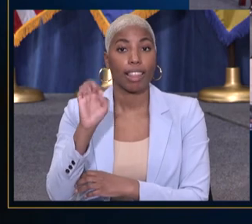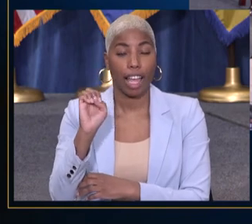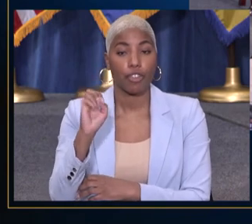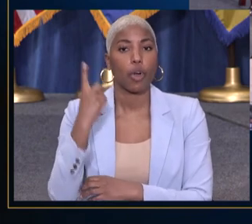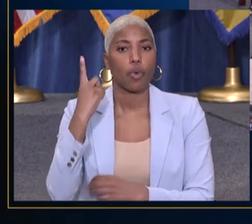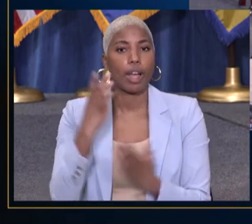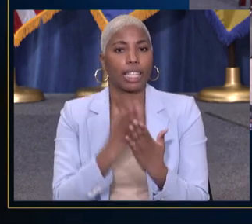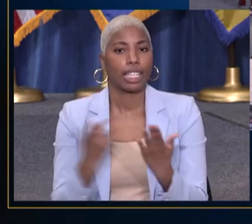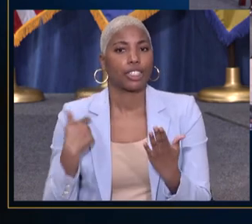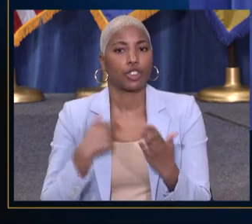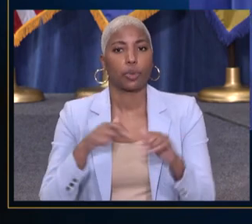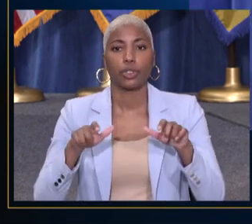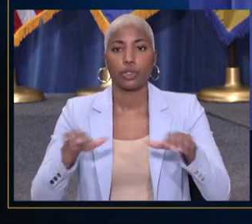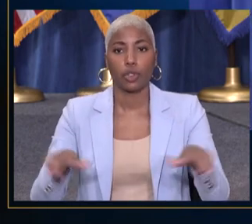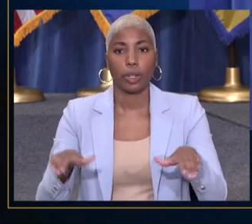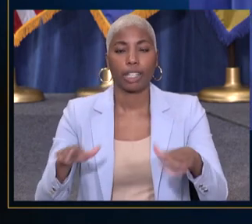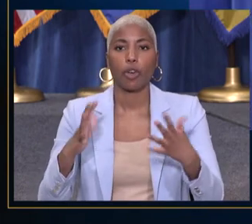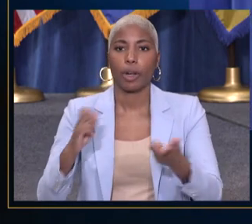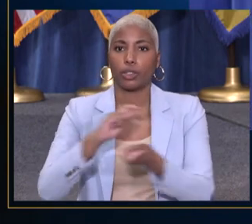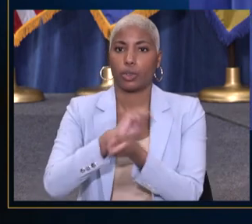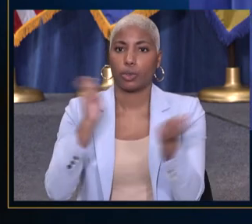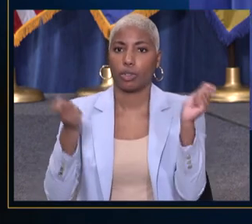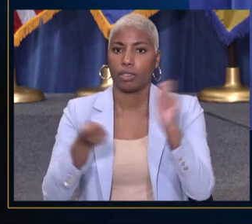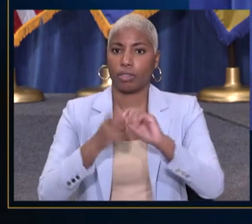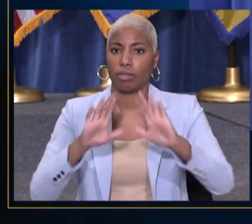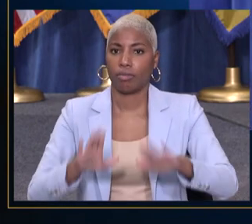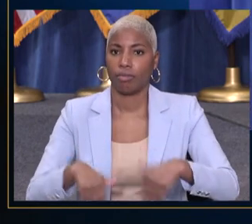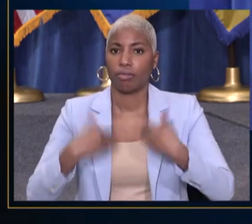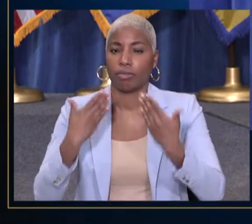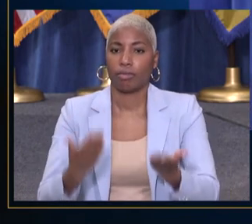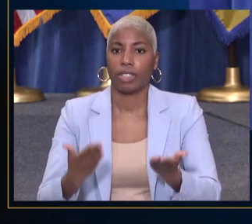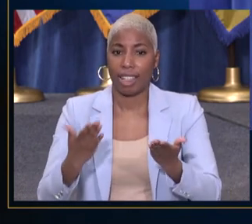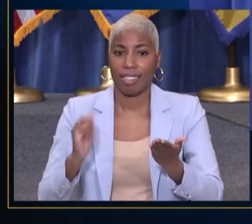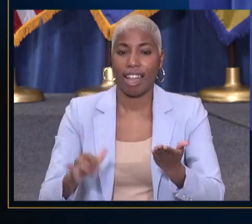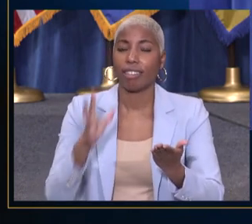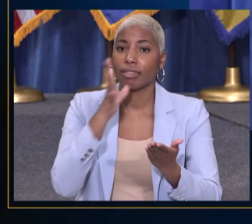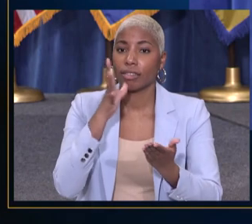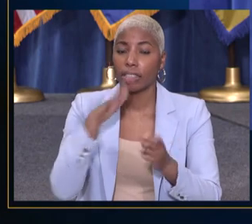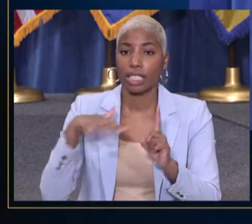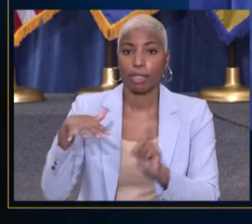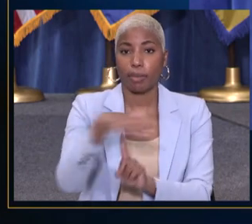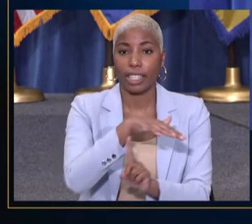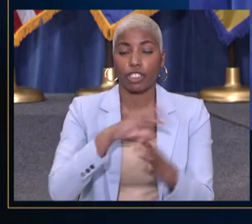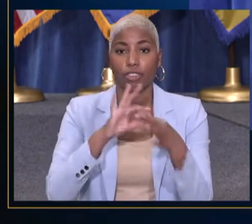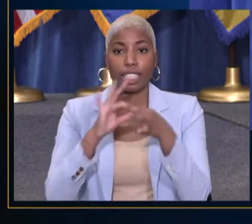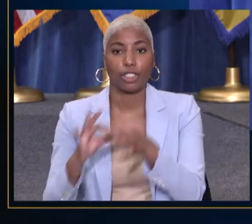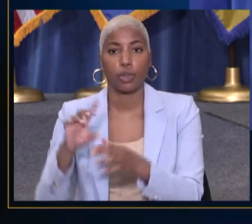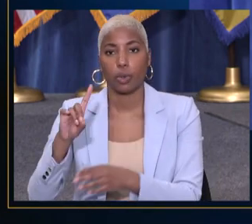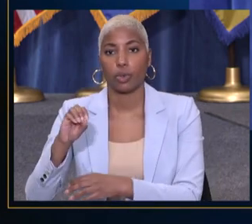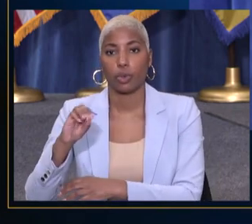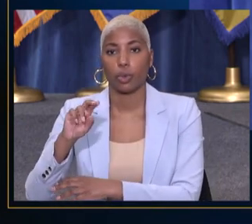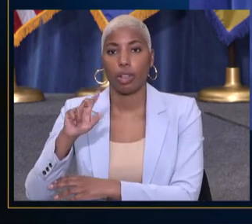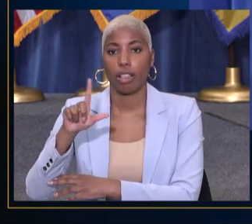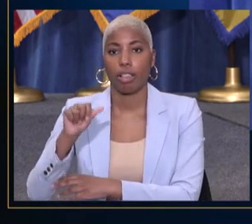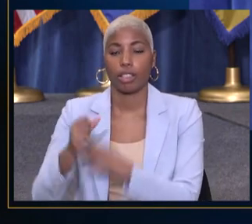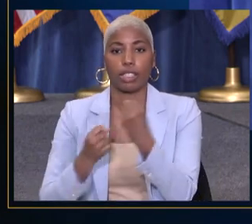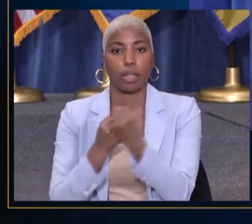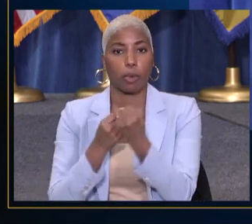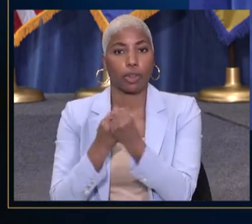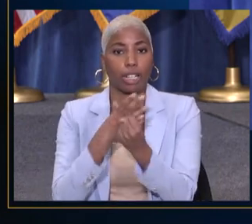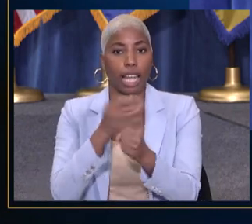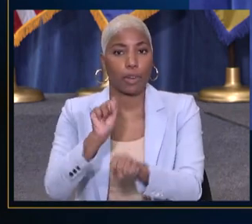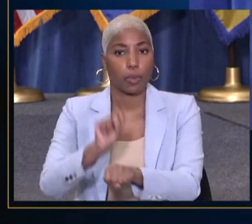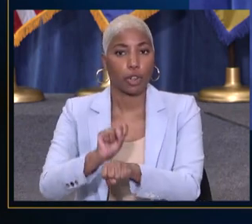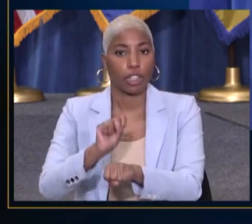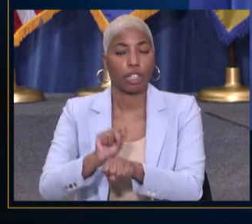to revolutionize what the perinatal space looks like as it relates to doula support and work, and especially from a mental